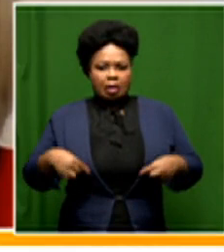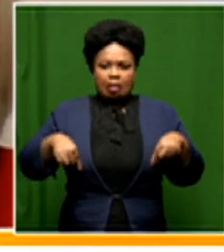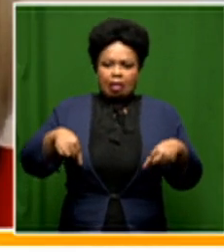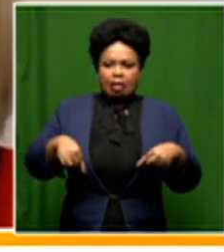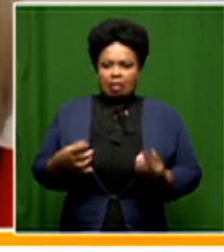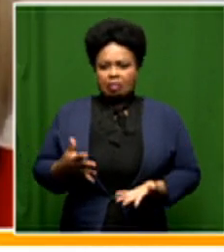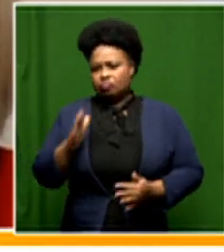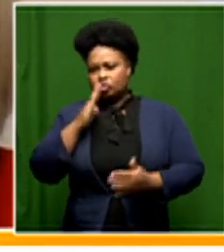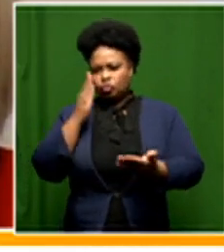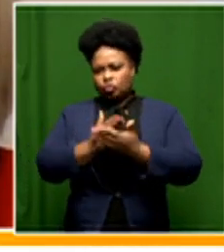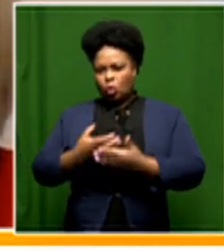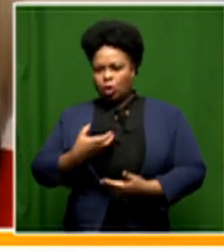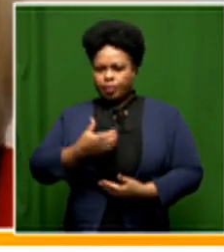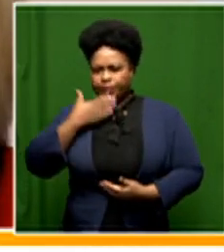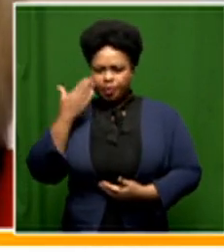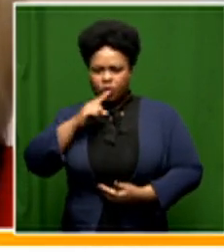to get this vaccine.